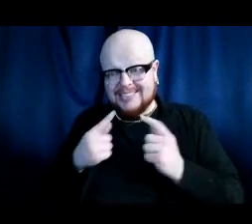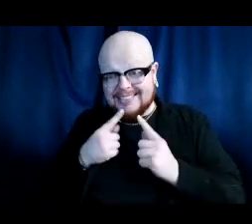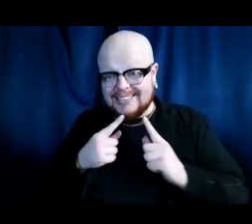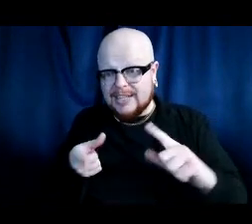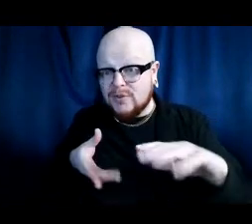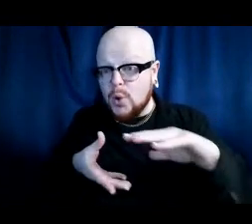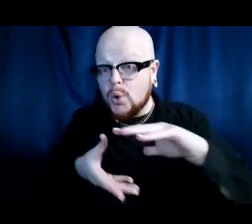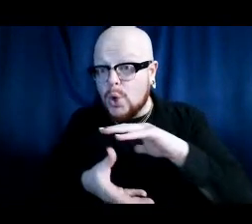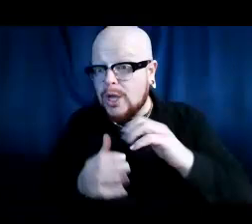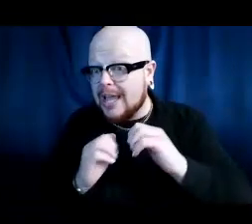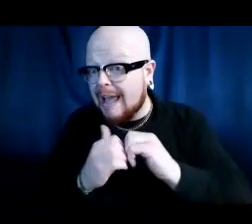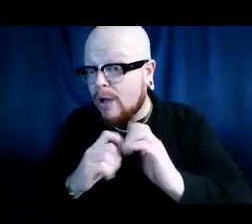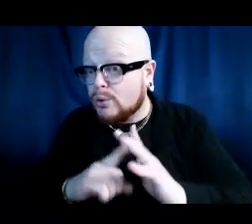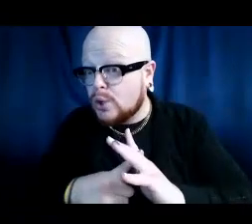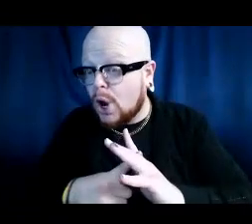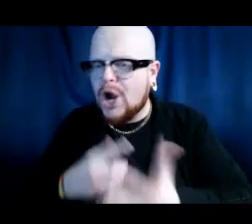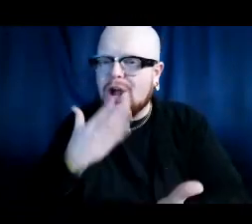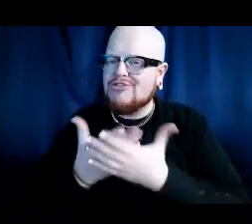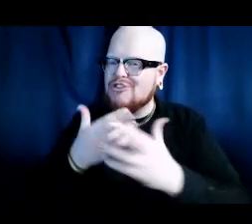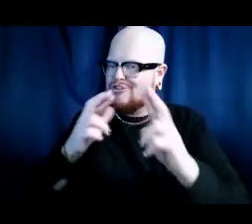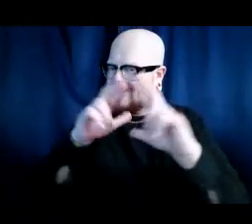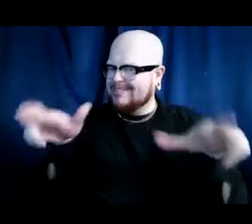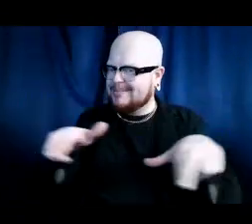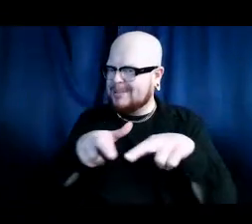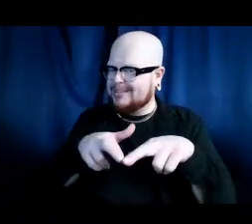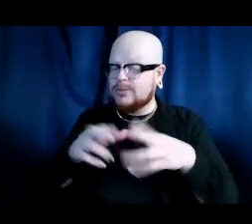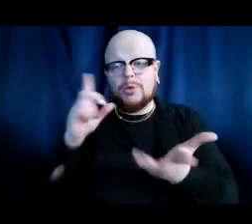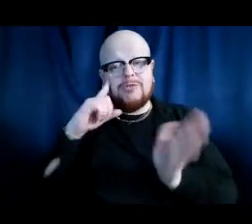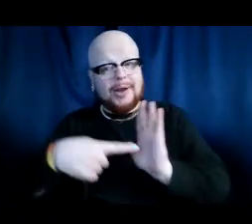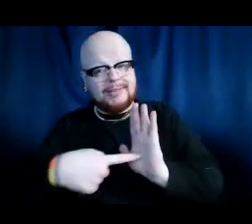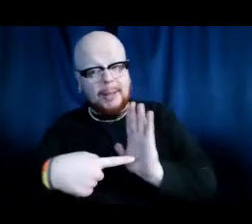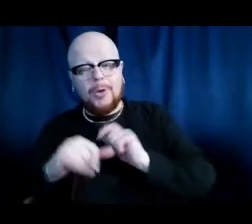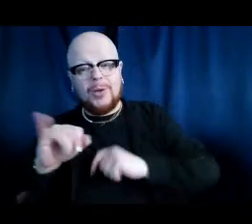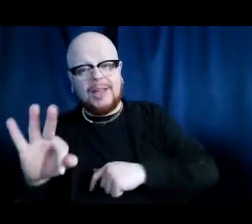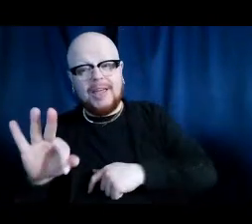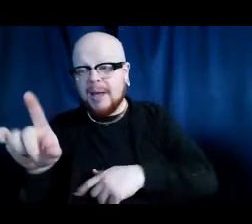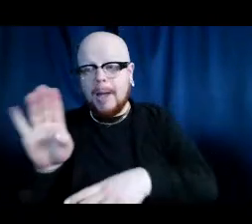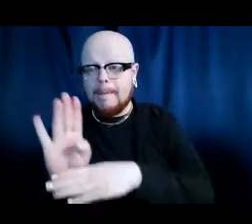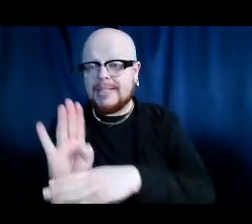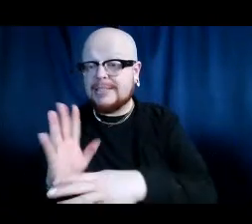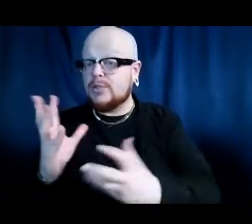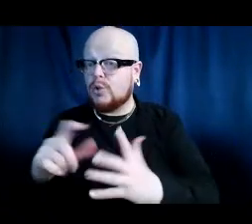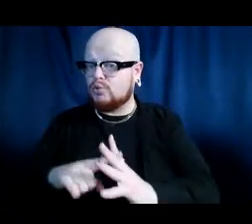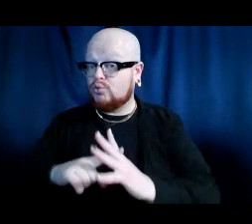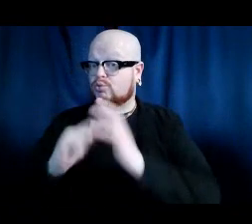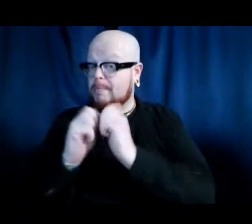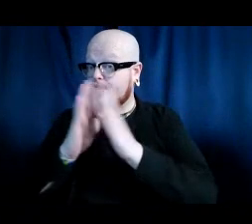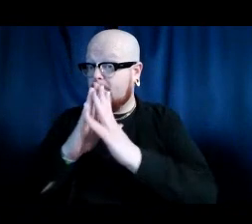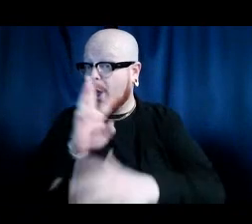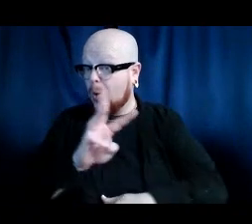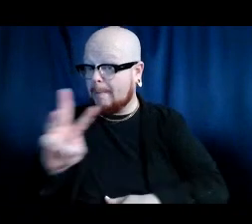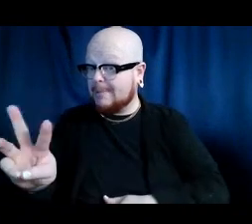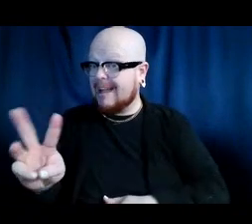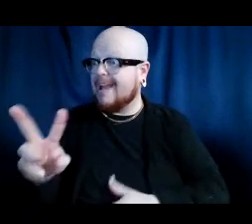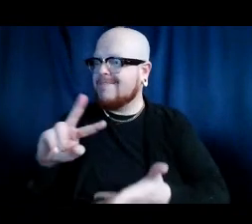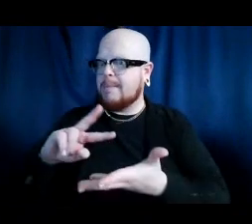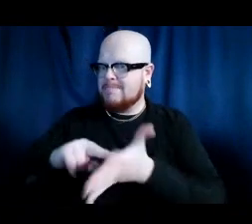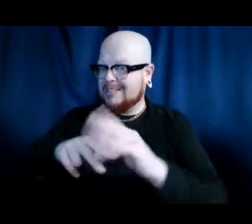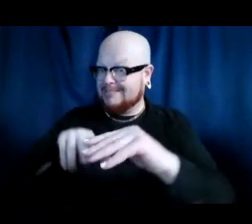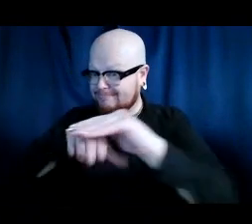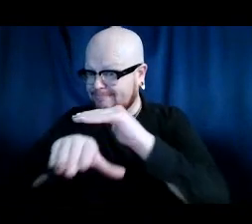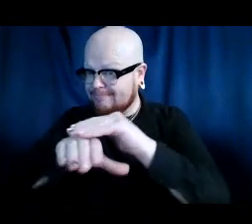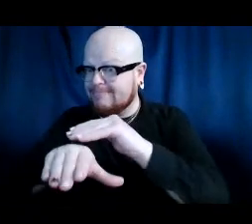organization wants to create a websites that are accessible and inclusive for all. Today we'll share our